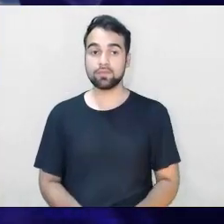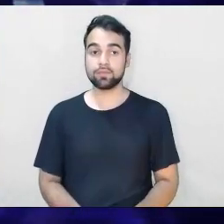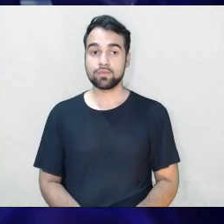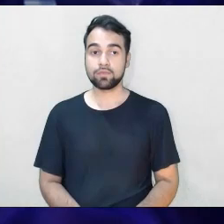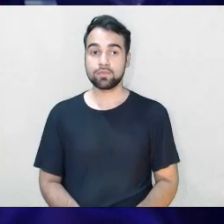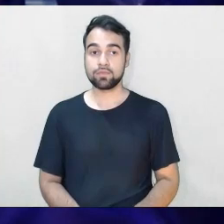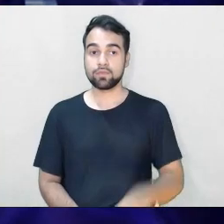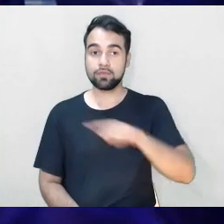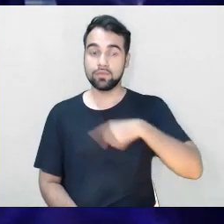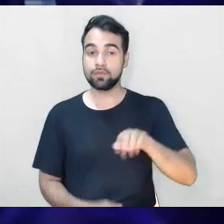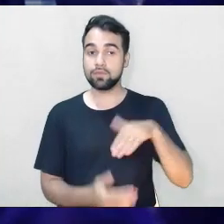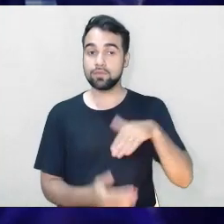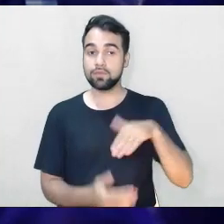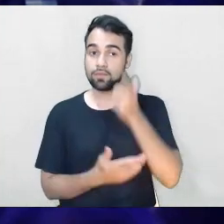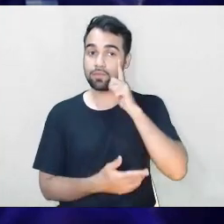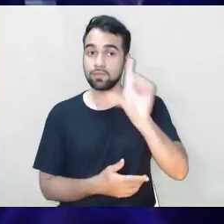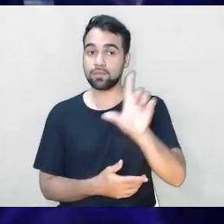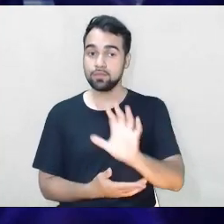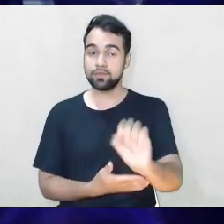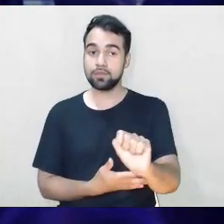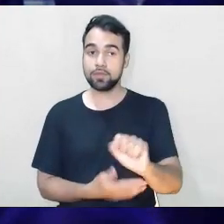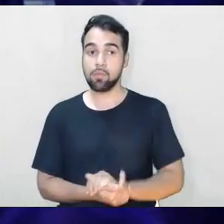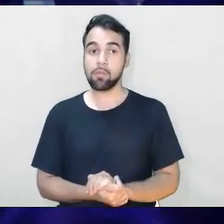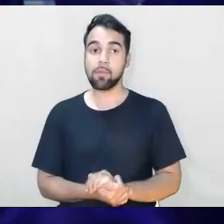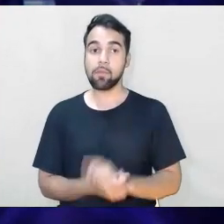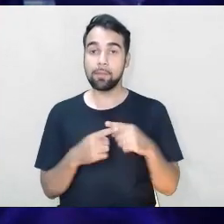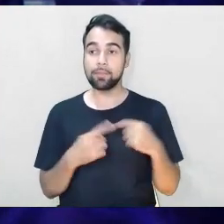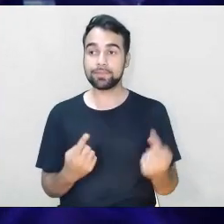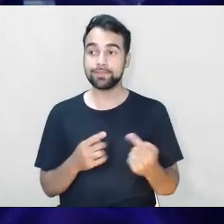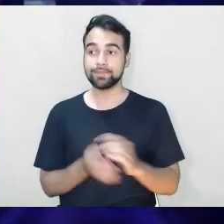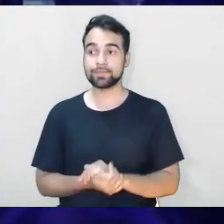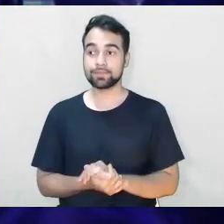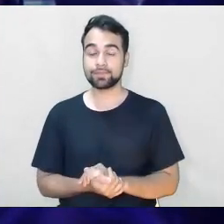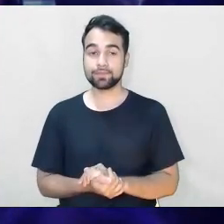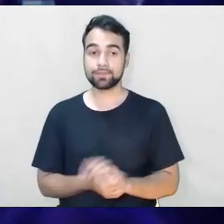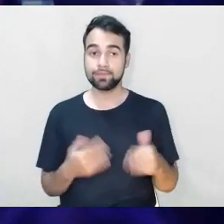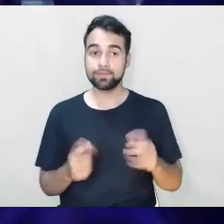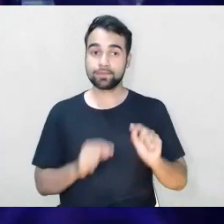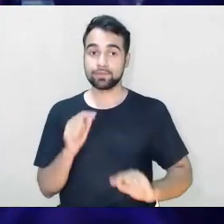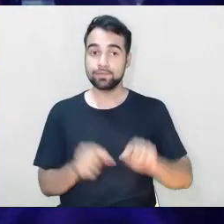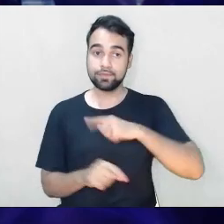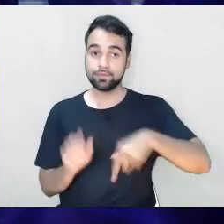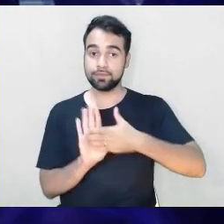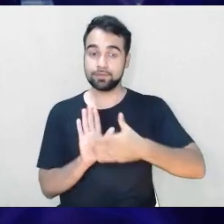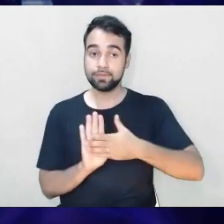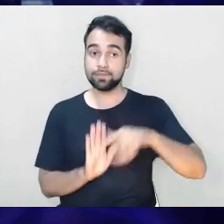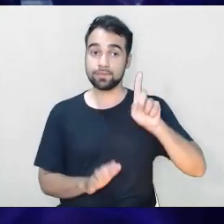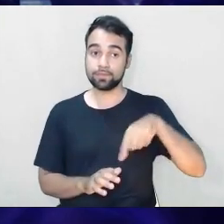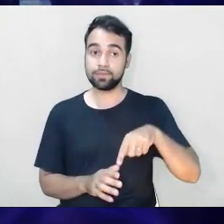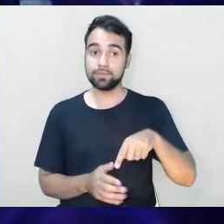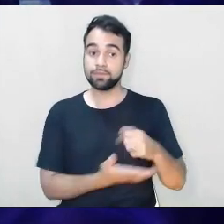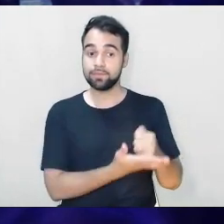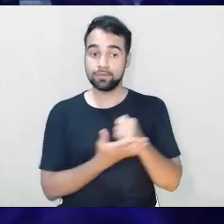and acquire. And we can capture, for example, delays at an interface level. So what we,